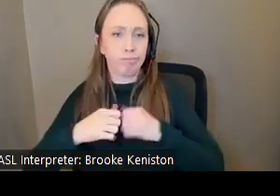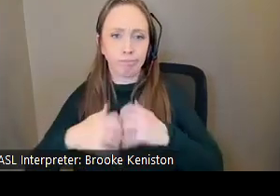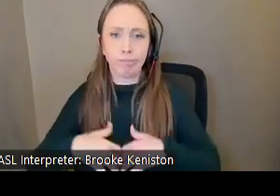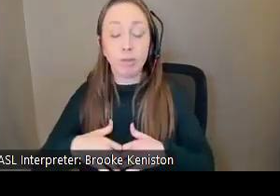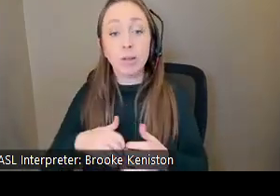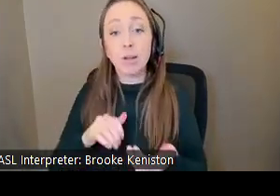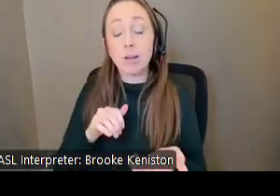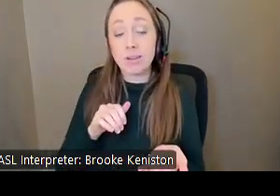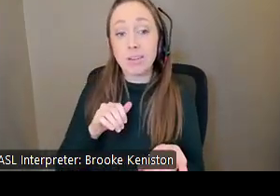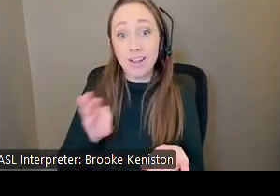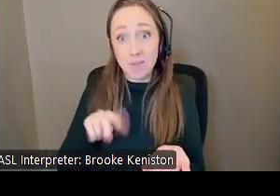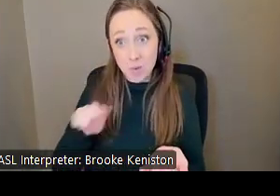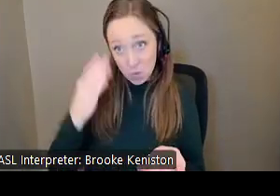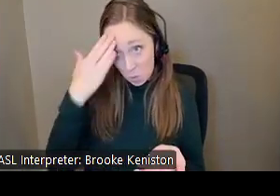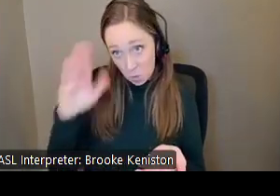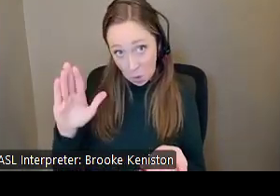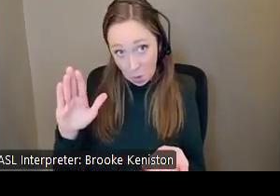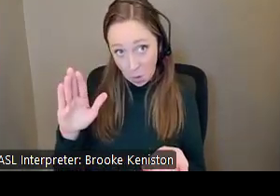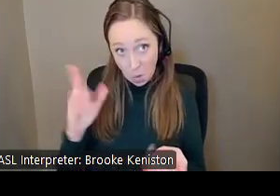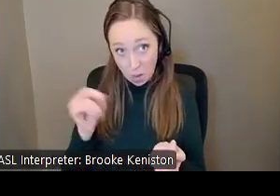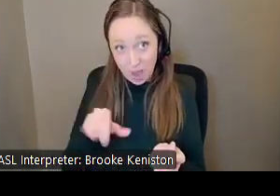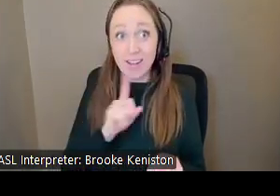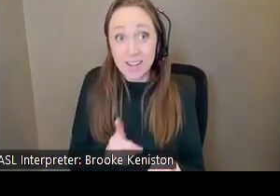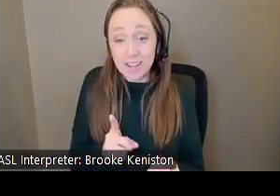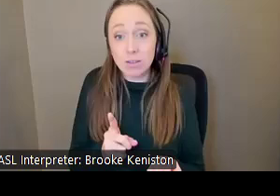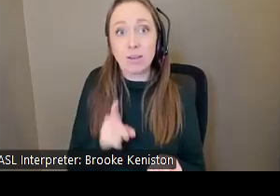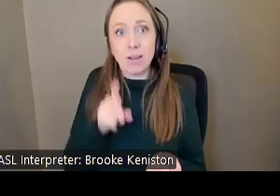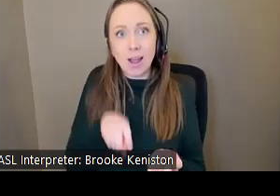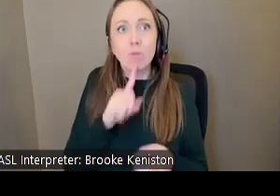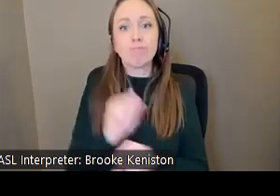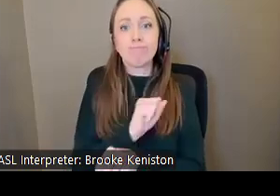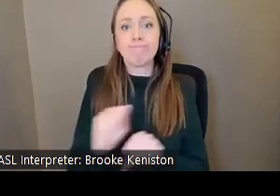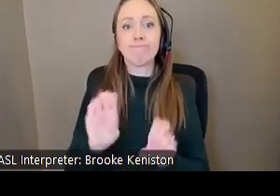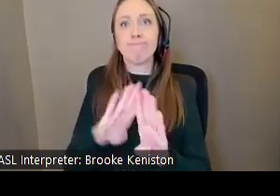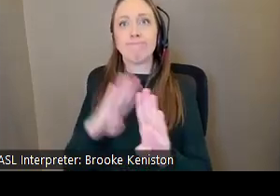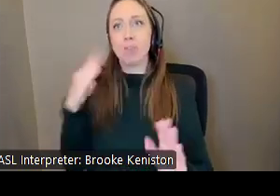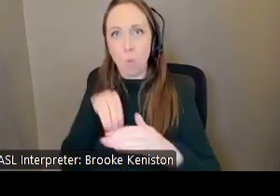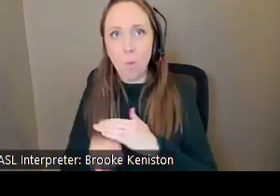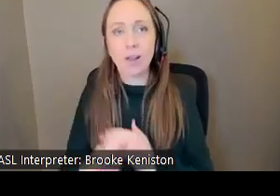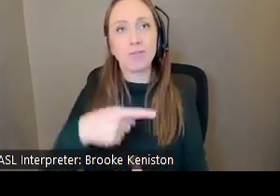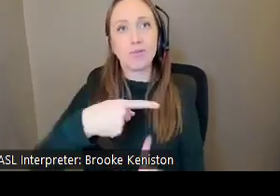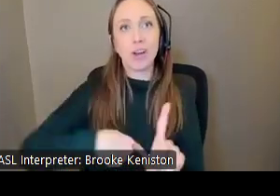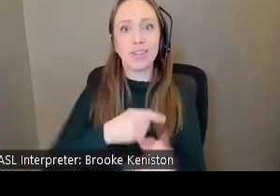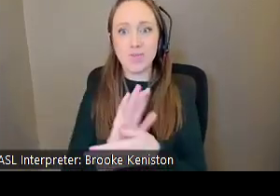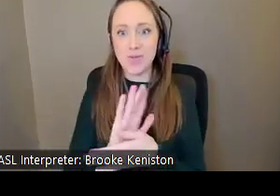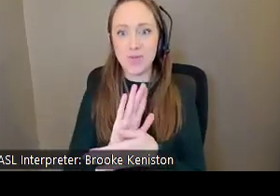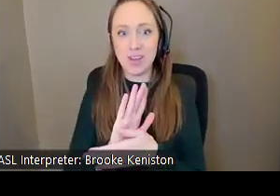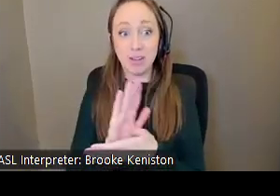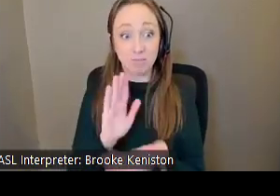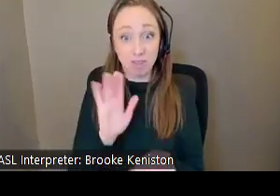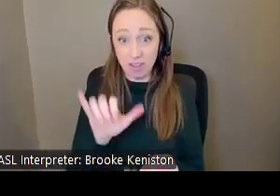store to rent a movie. Crazy, right? Not how it works today. But they were a very big business. They were booming.